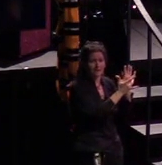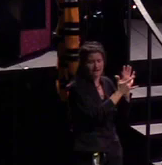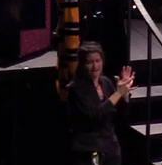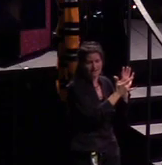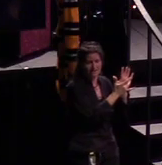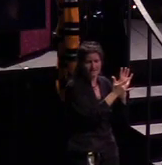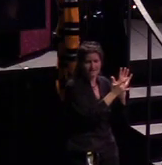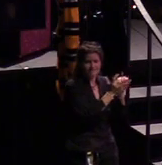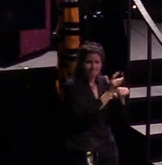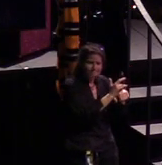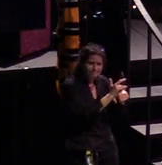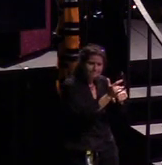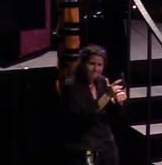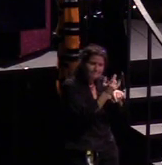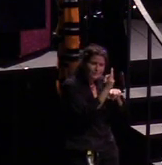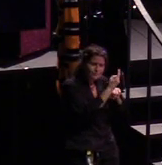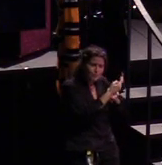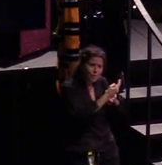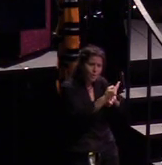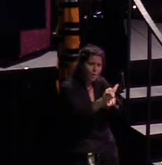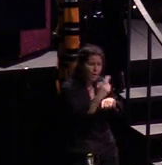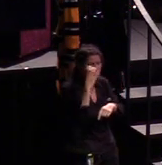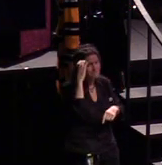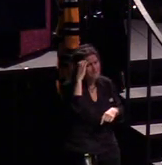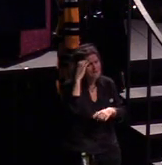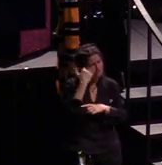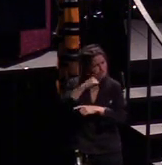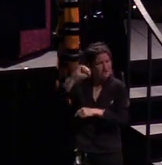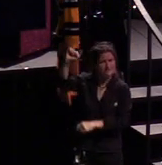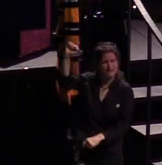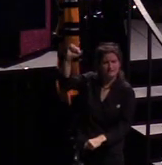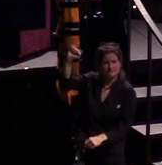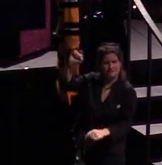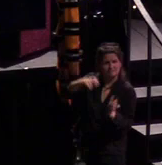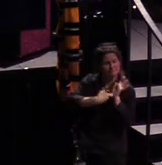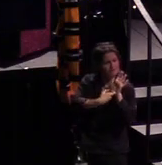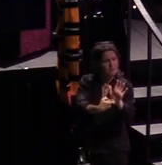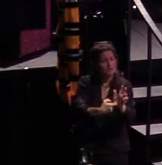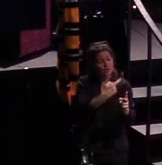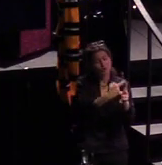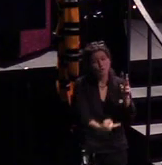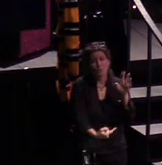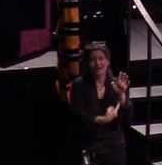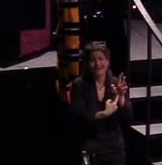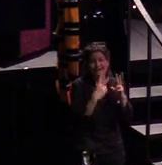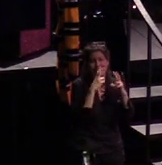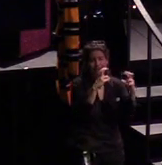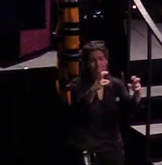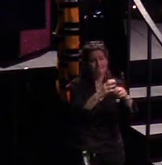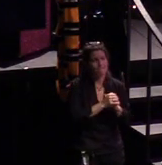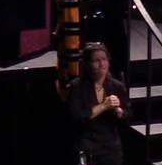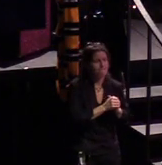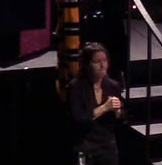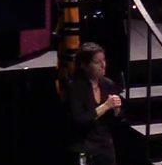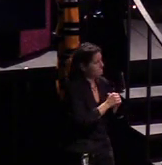delicately drawn bed and a raised fist to represent the two key beams brisket